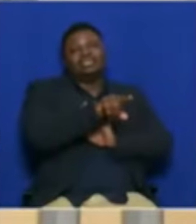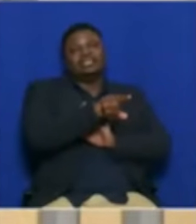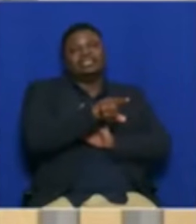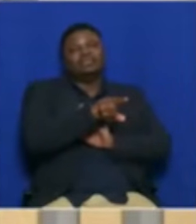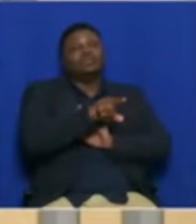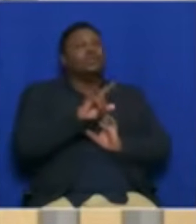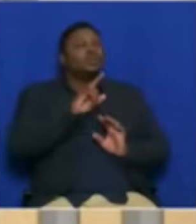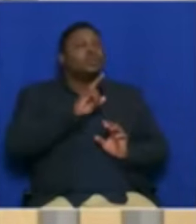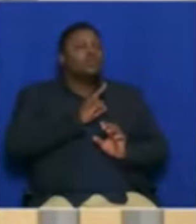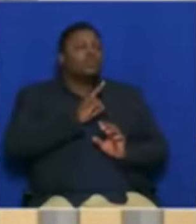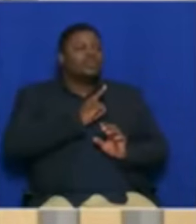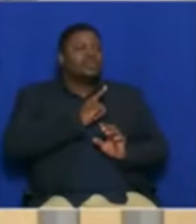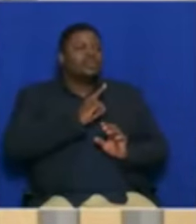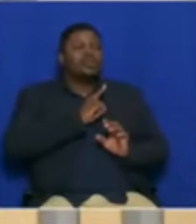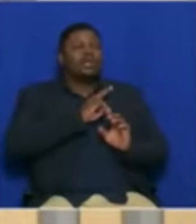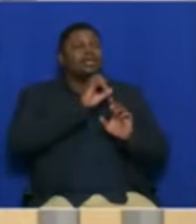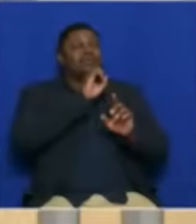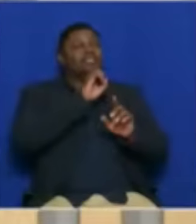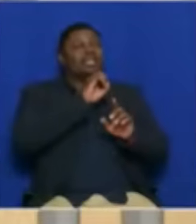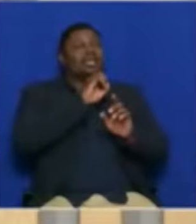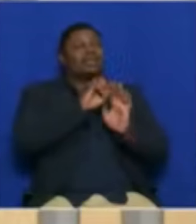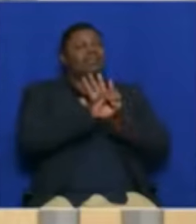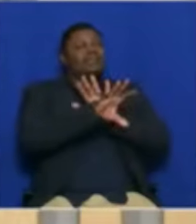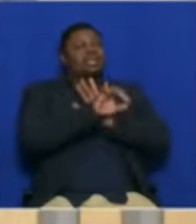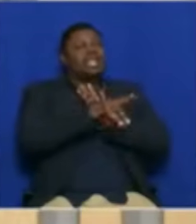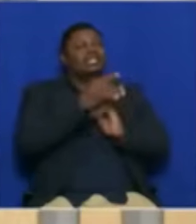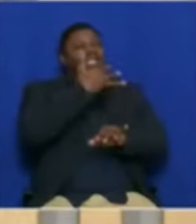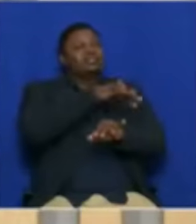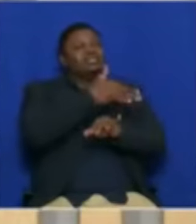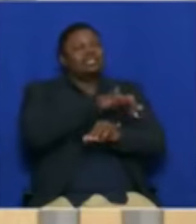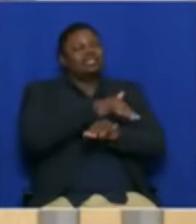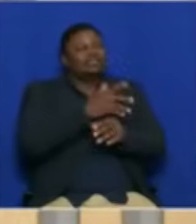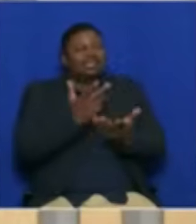advertised externally. It is